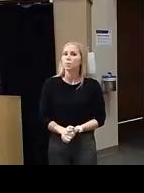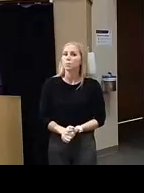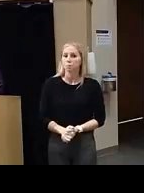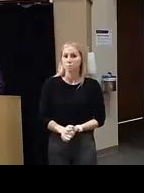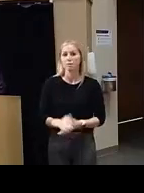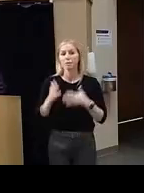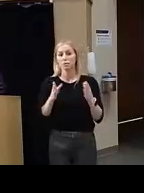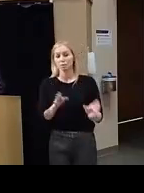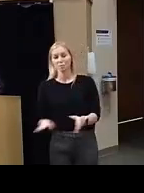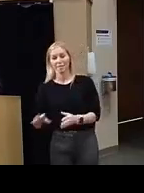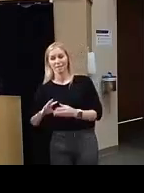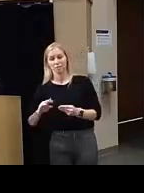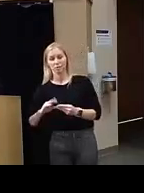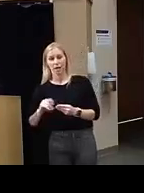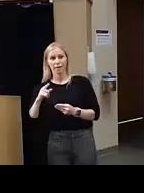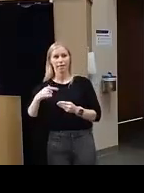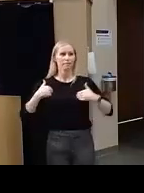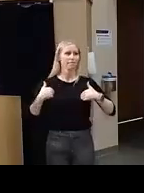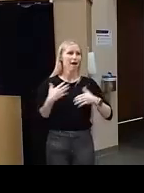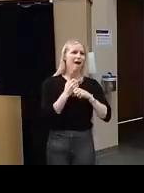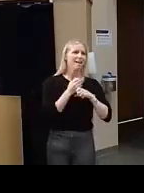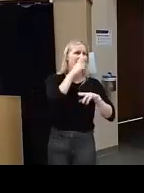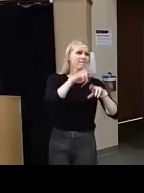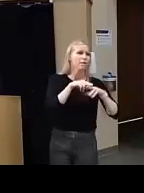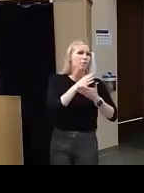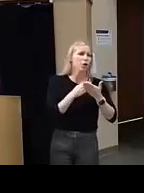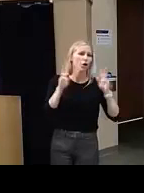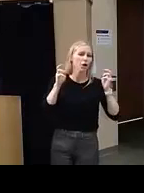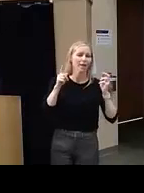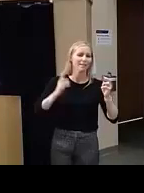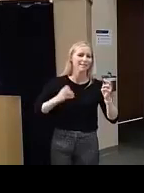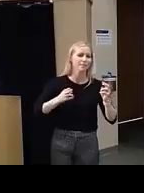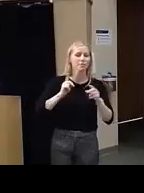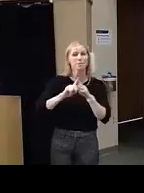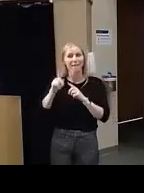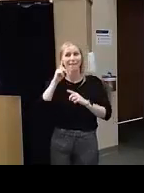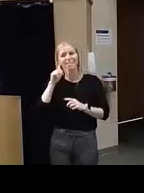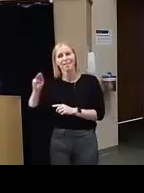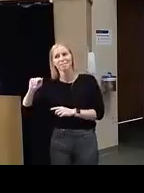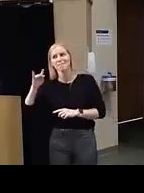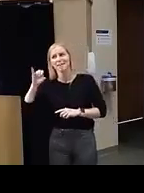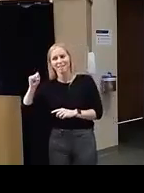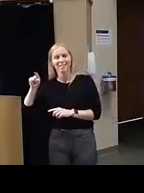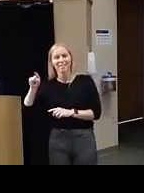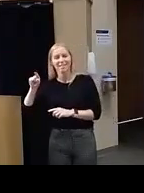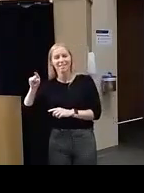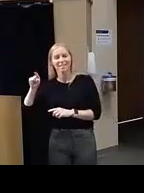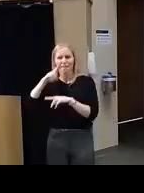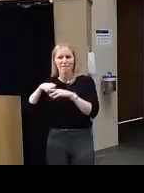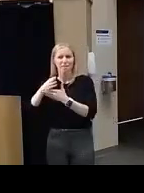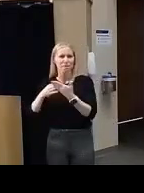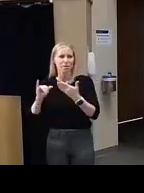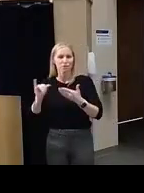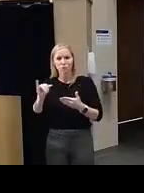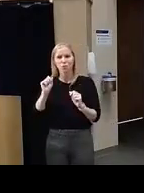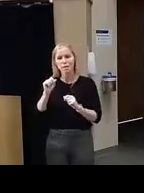I was going to say that I get the fun part, which is the history, but I think Dr. Mathis has a fun part too, because you can speculate